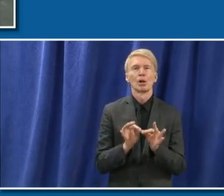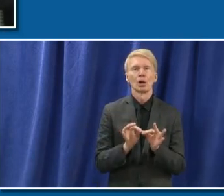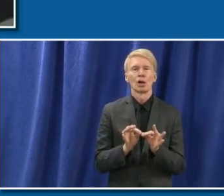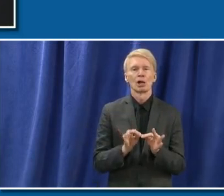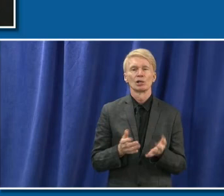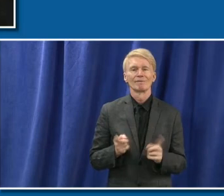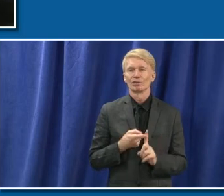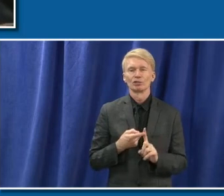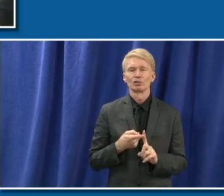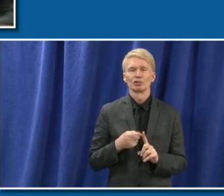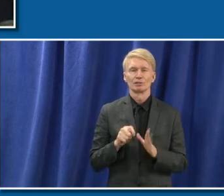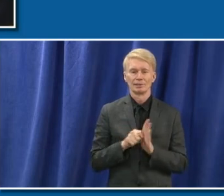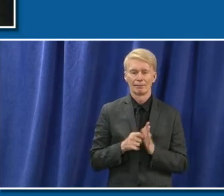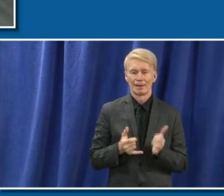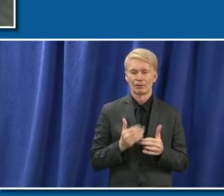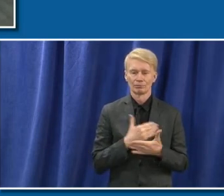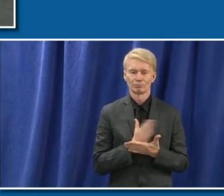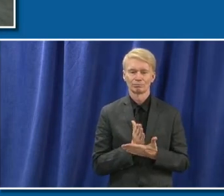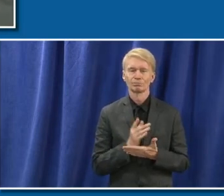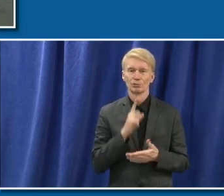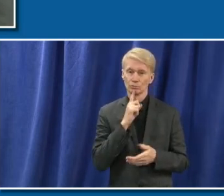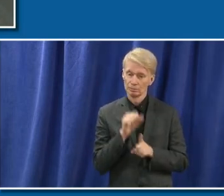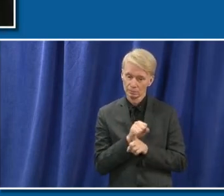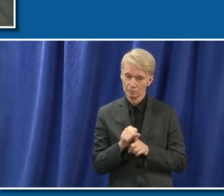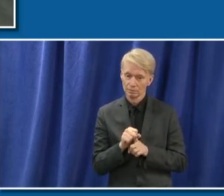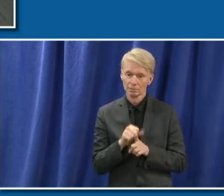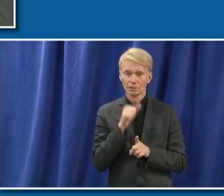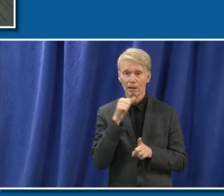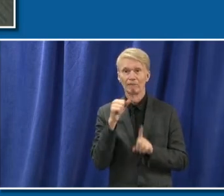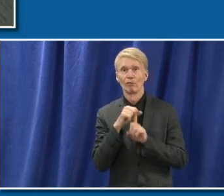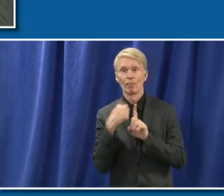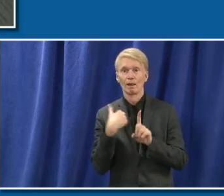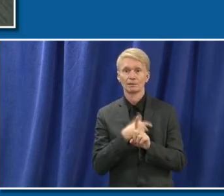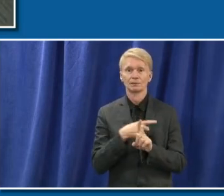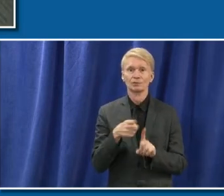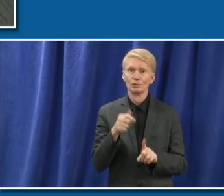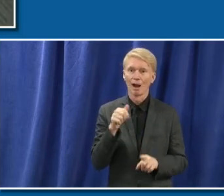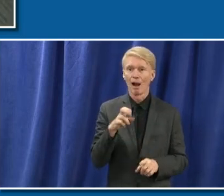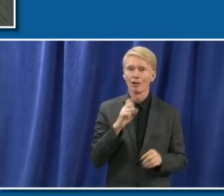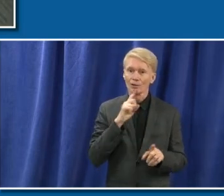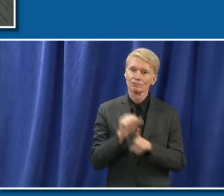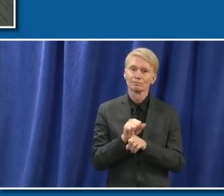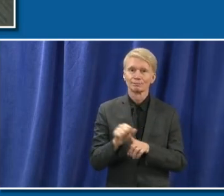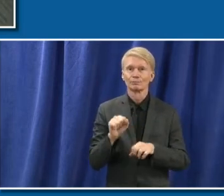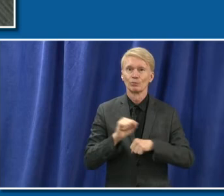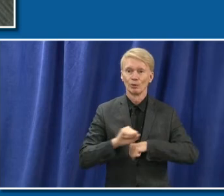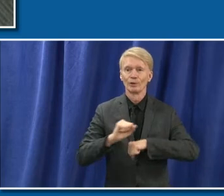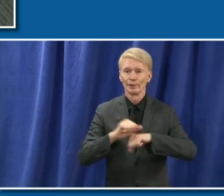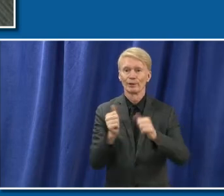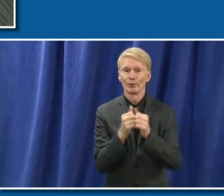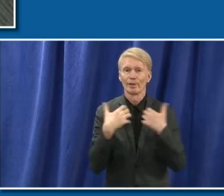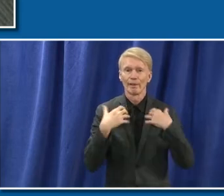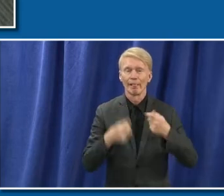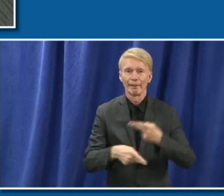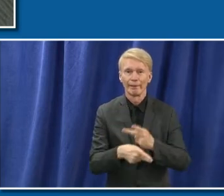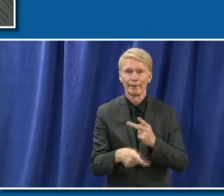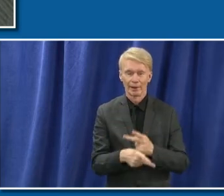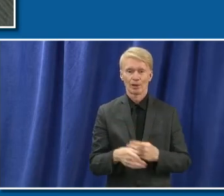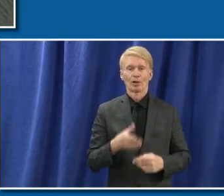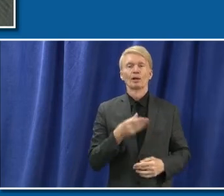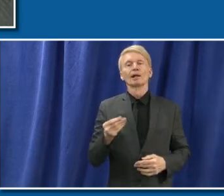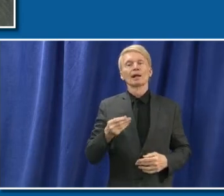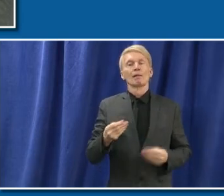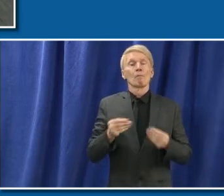first phase where we're wanting to make sure we really are vaccinating people who are healthcare workers. As we sort of are moving ahead and there's more and